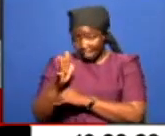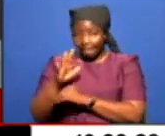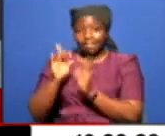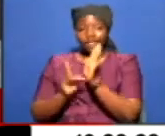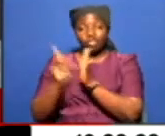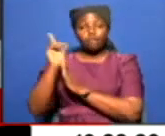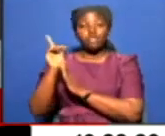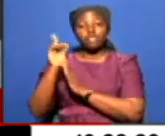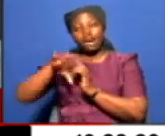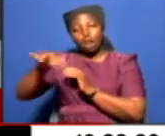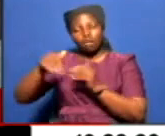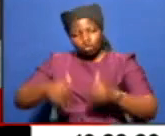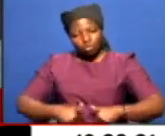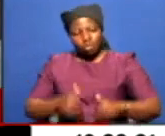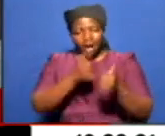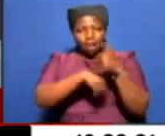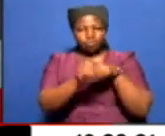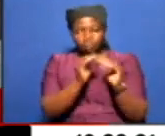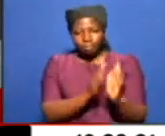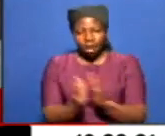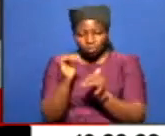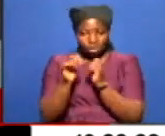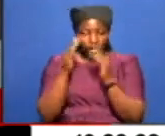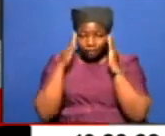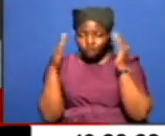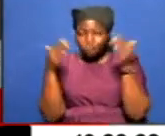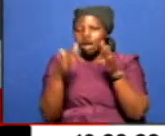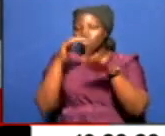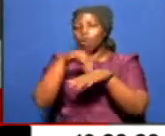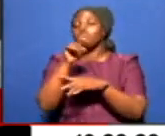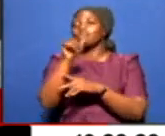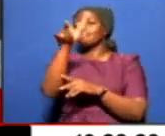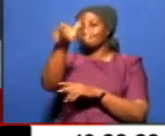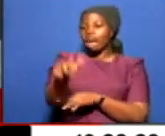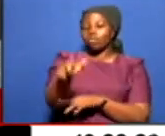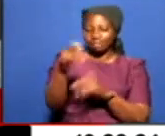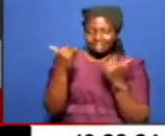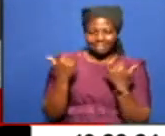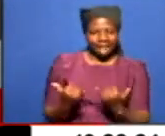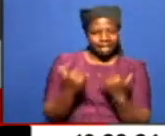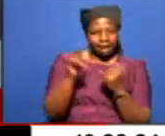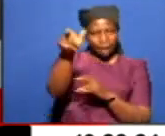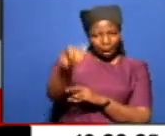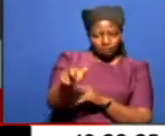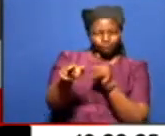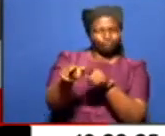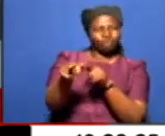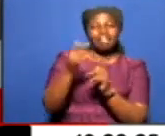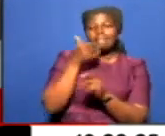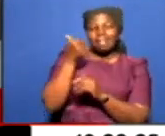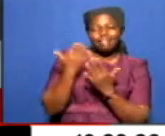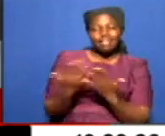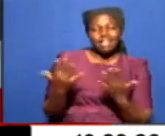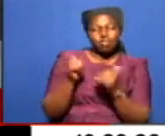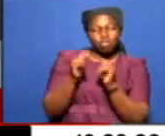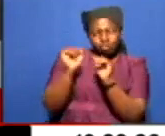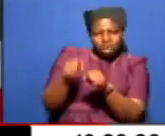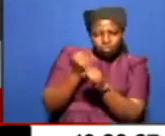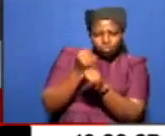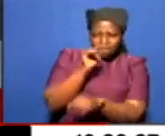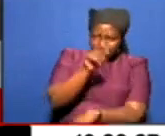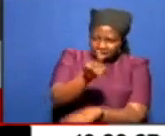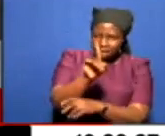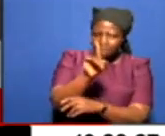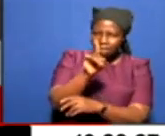plans, mm-hmm. which really look at the context of that young individual. What is the best thing that you can do within your county? And so